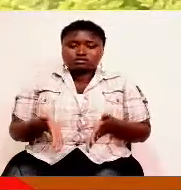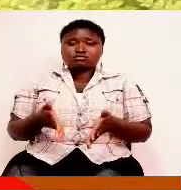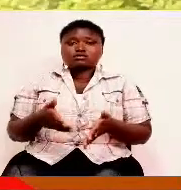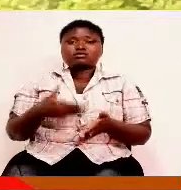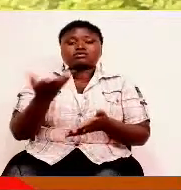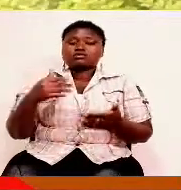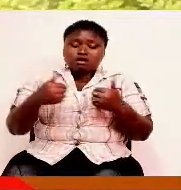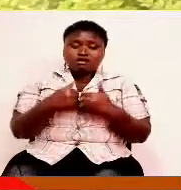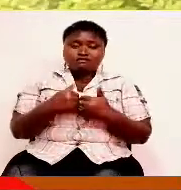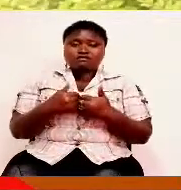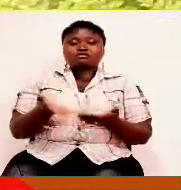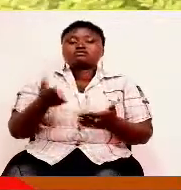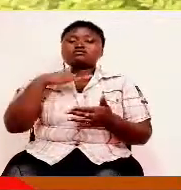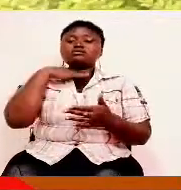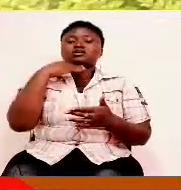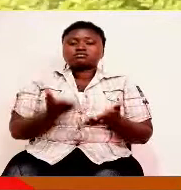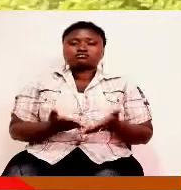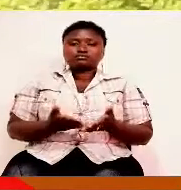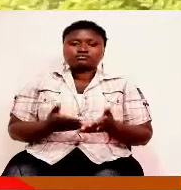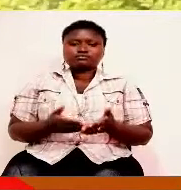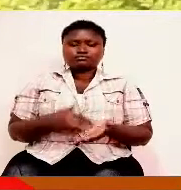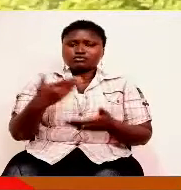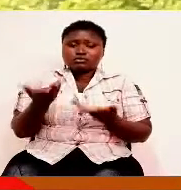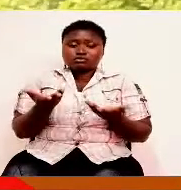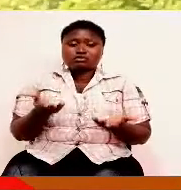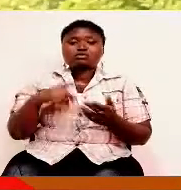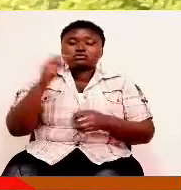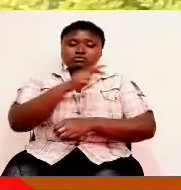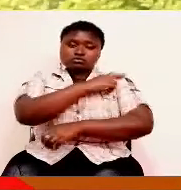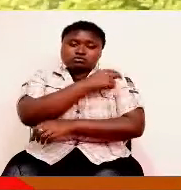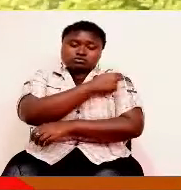the next thing you drop dead. All by the time you go to hospital,